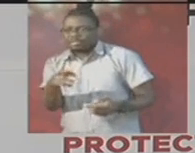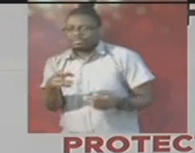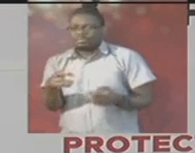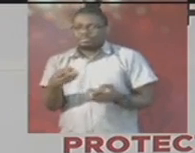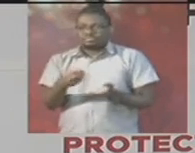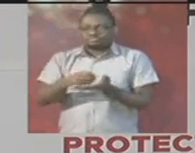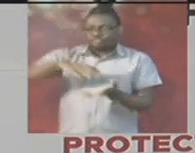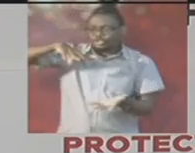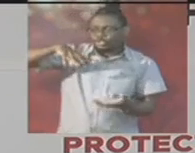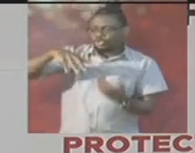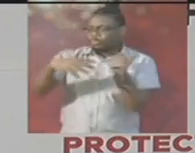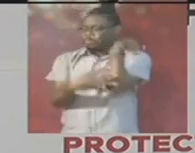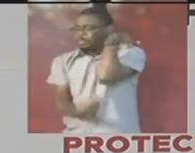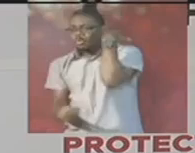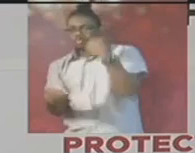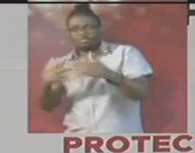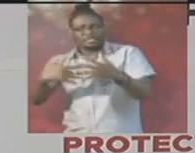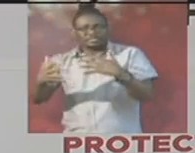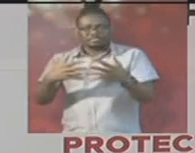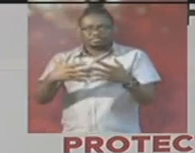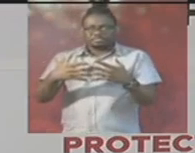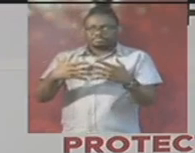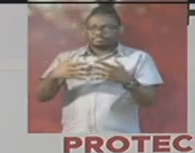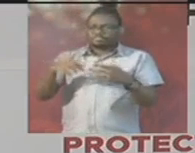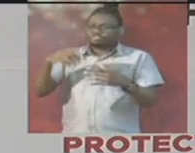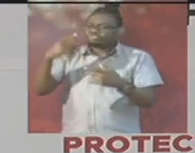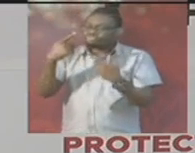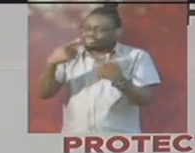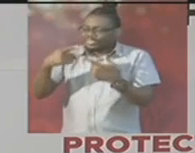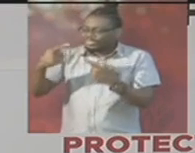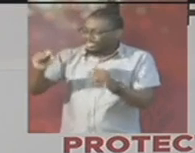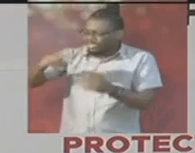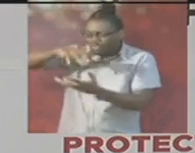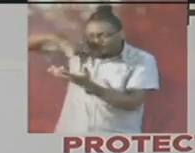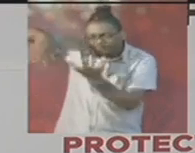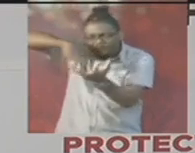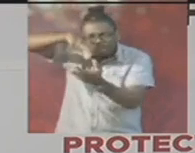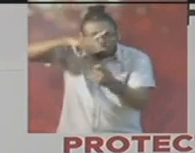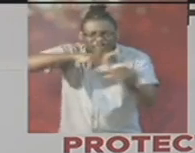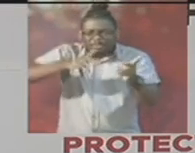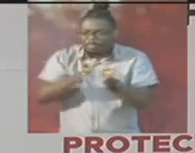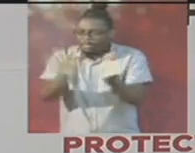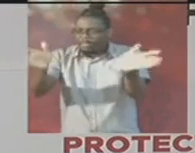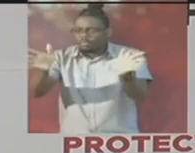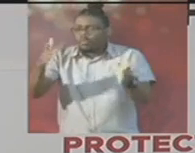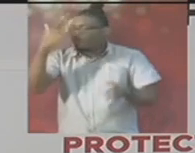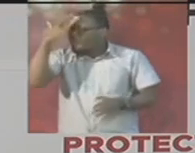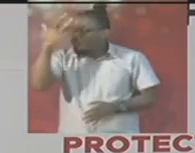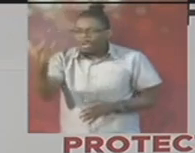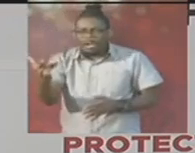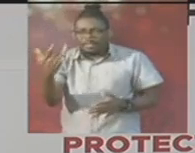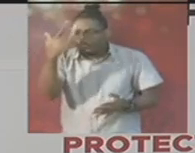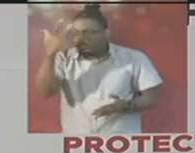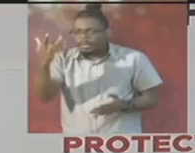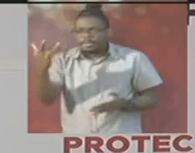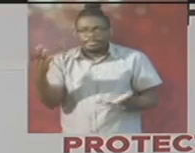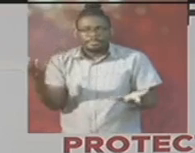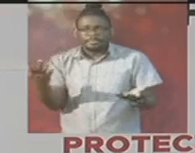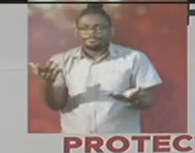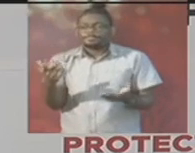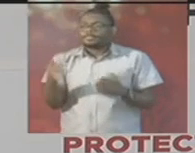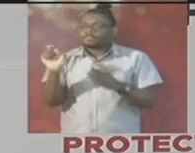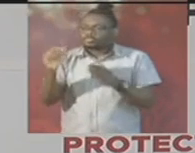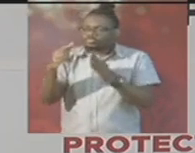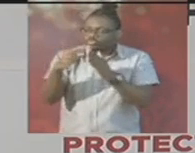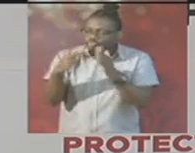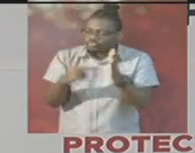Try to confuse the public. All our measures are based on the data we have presented, the contact